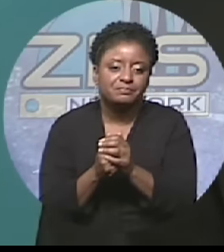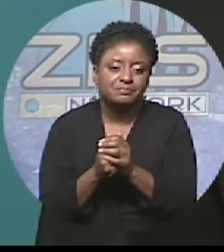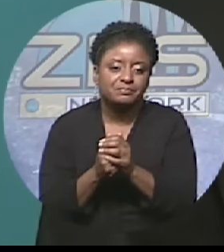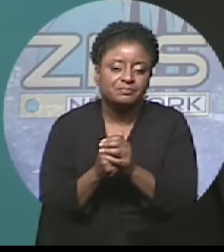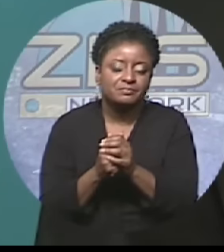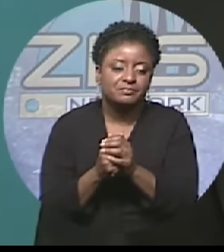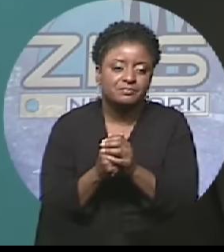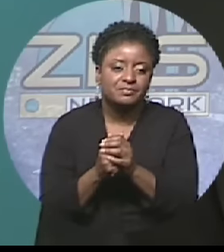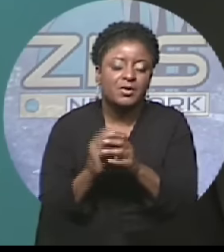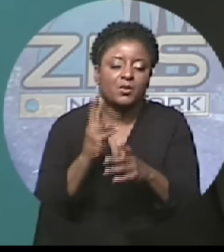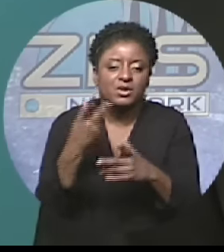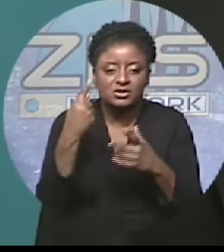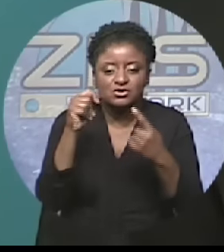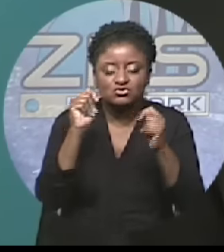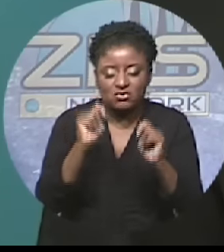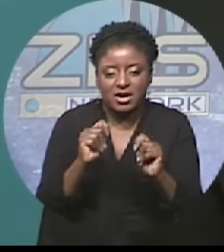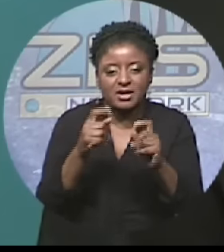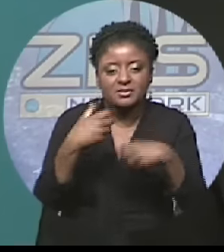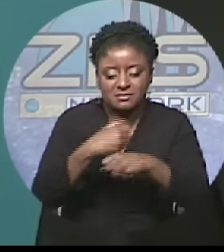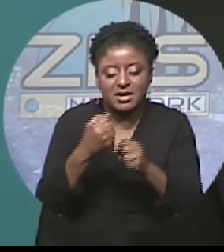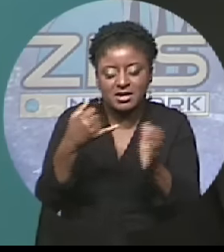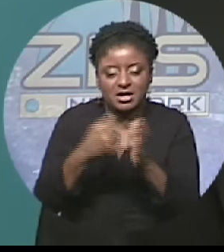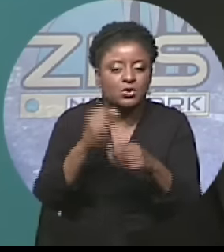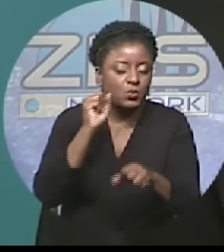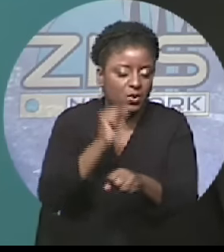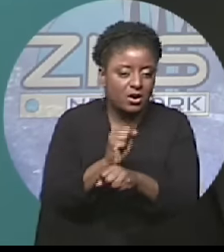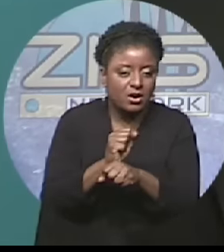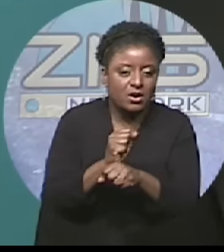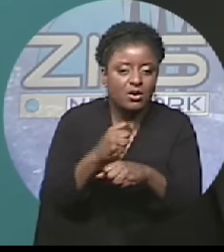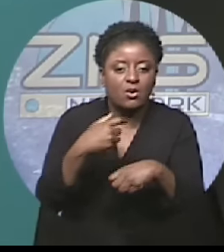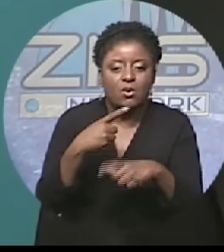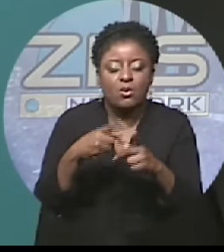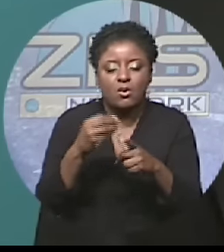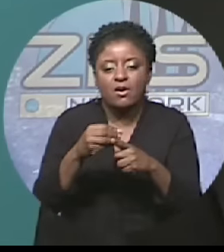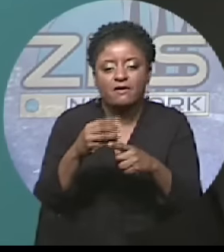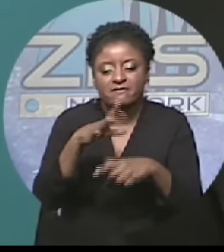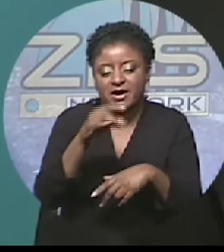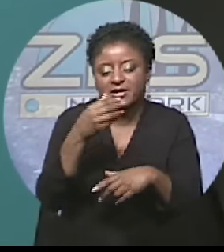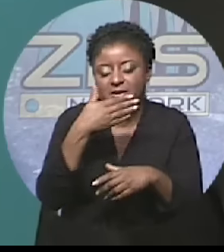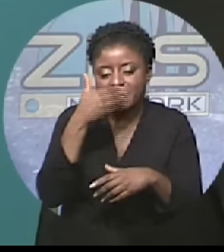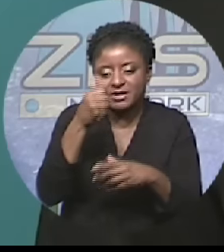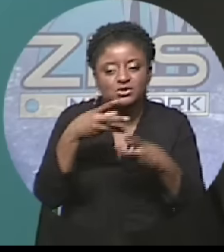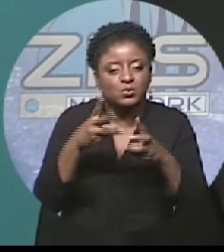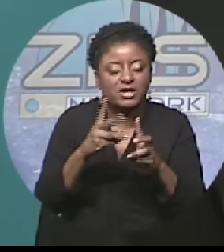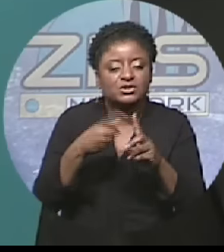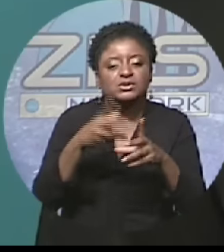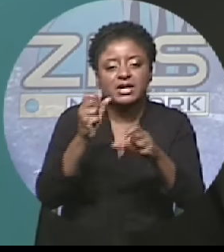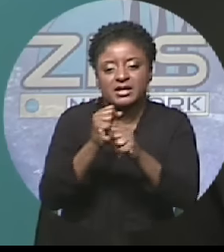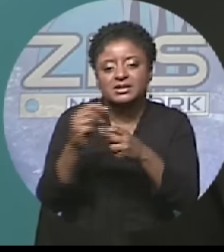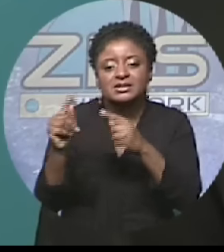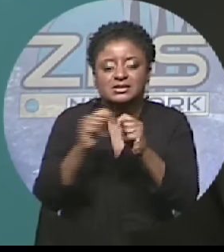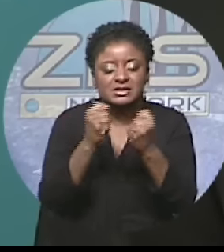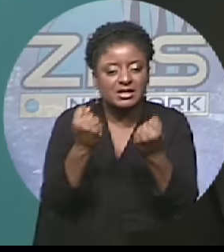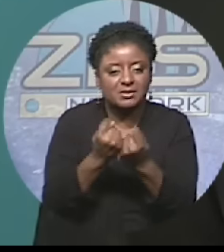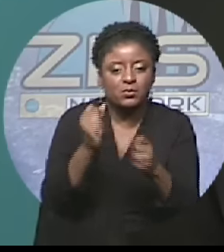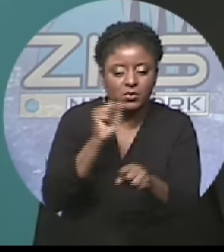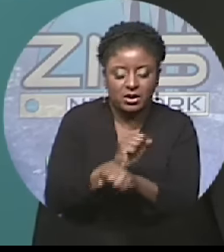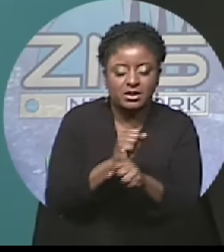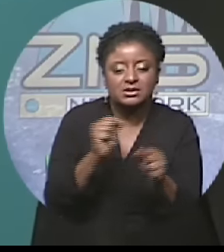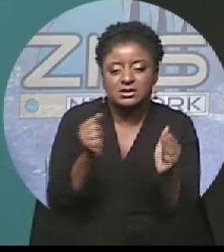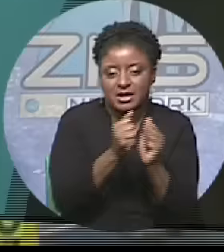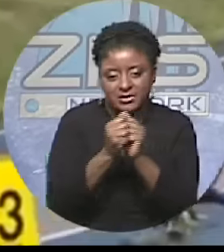have to try and make it work, or try to work the best possible way to get the team